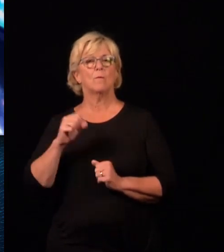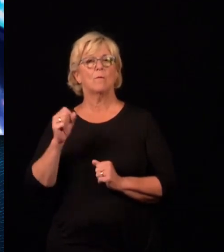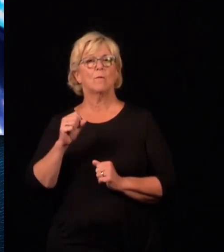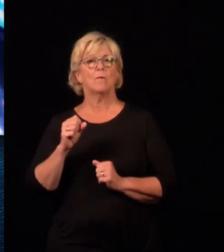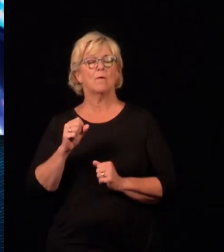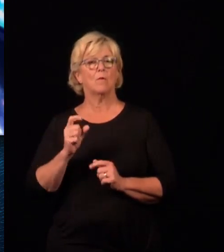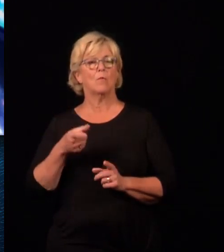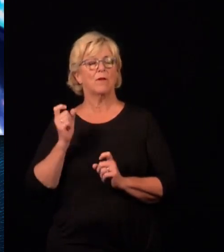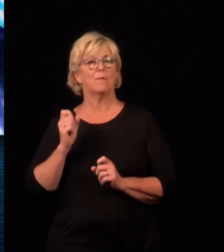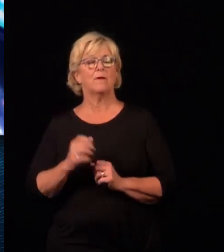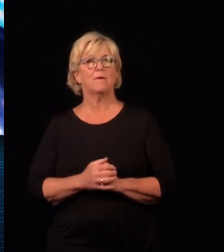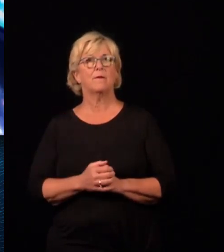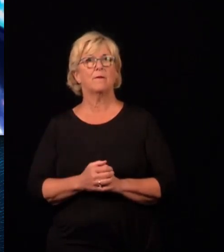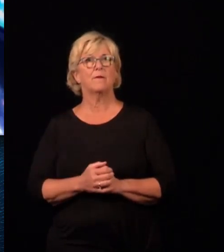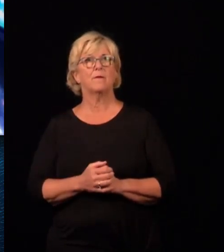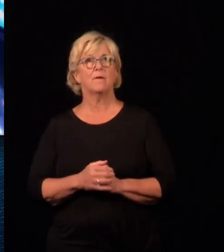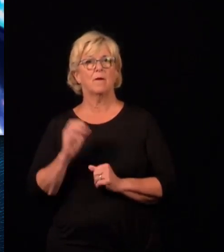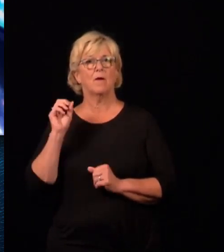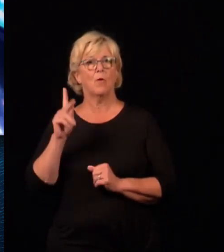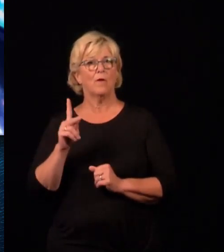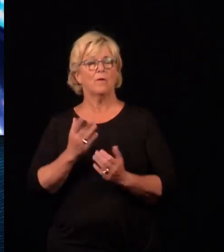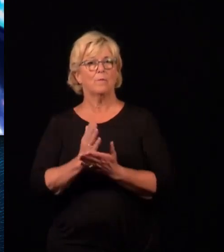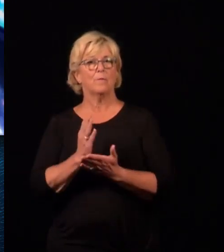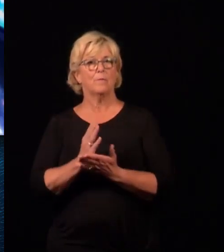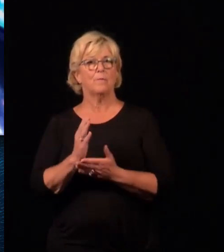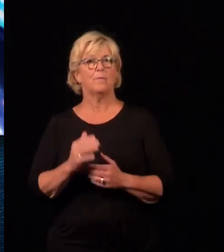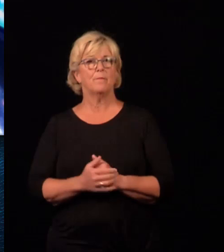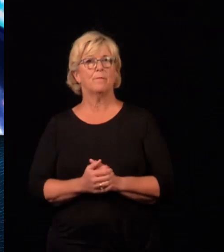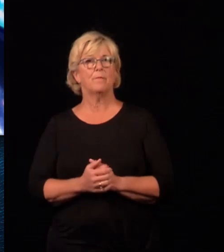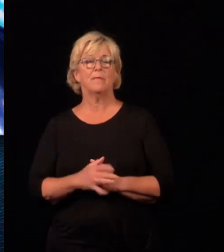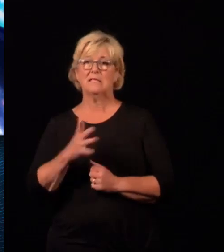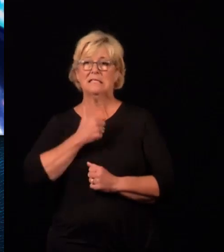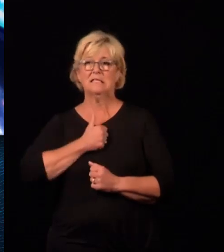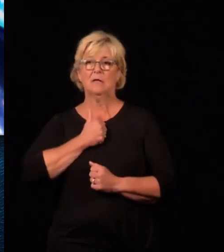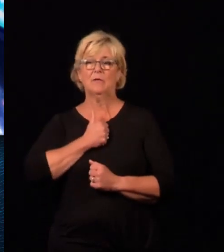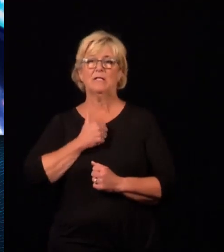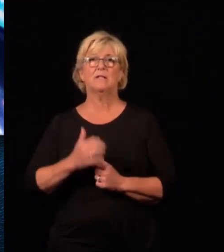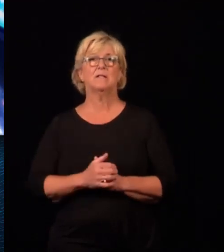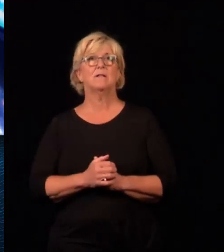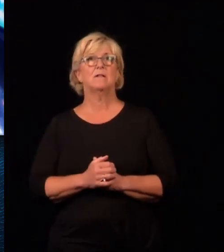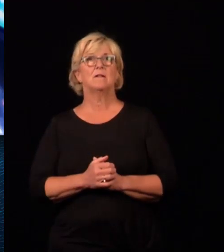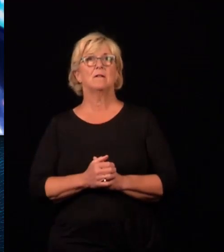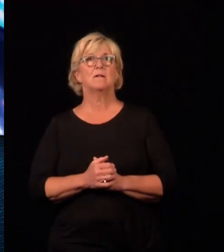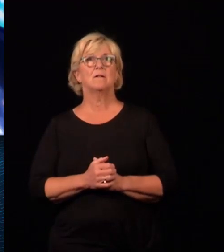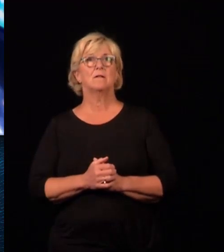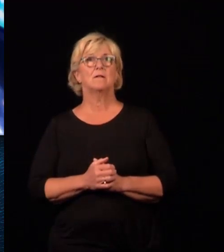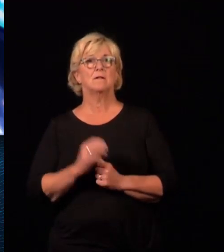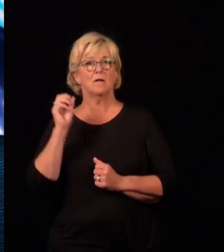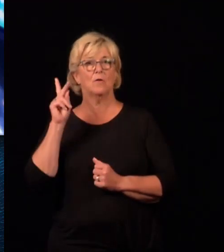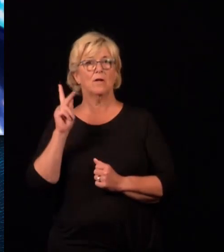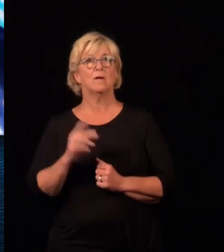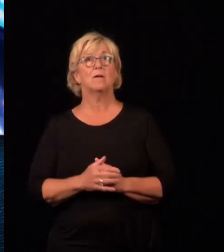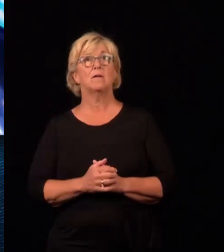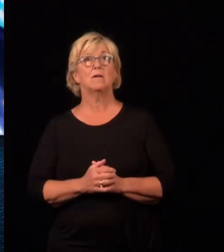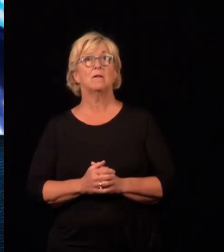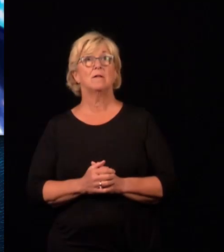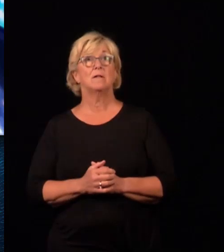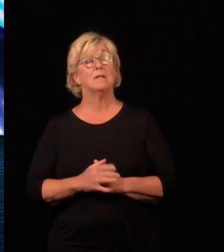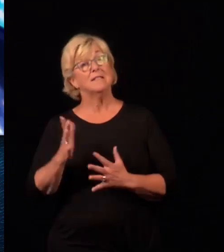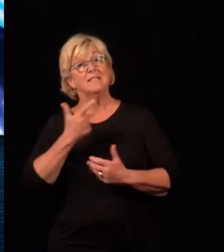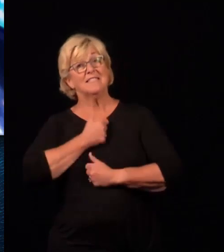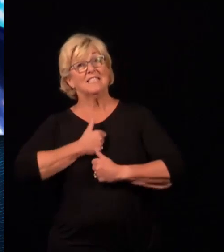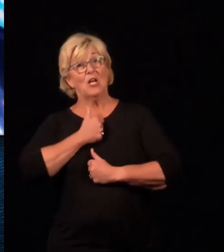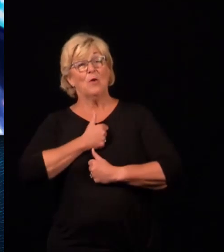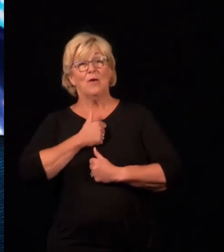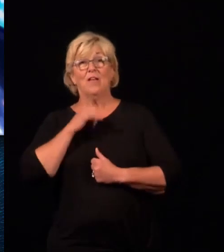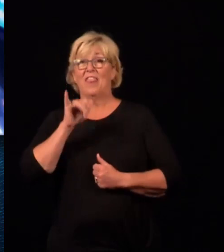Right away. Okay. Sorry. All right, bye-bye. Sorry,